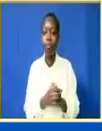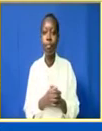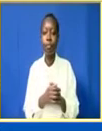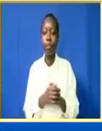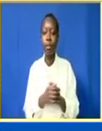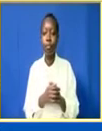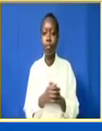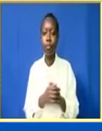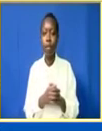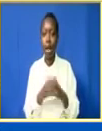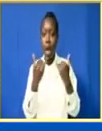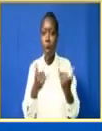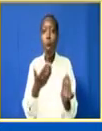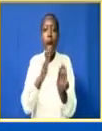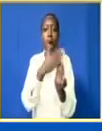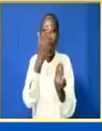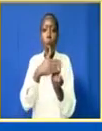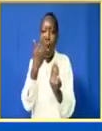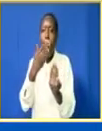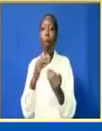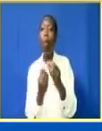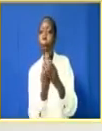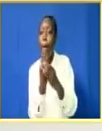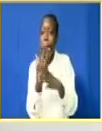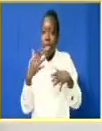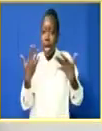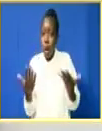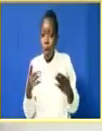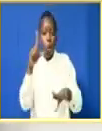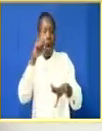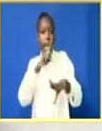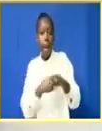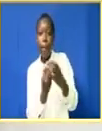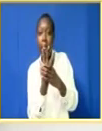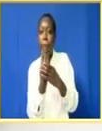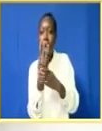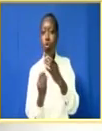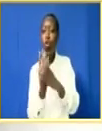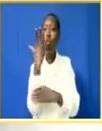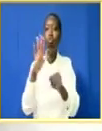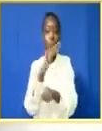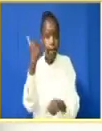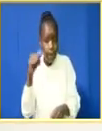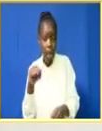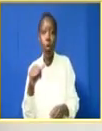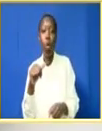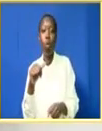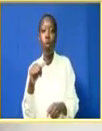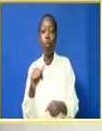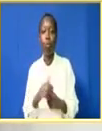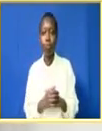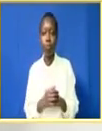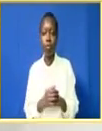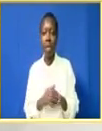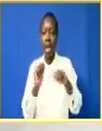the plant, you usually find when it's young. Already, we have said it grows vertically. Yes, it does. So you may